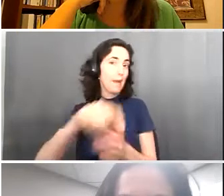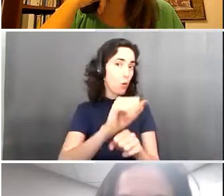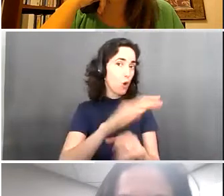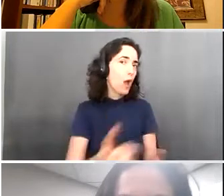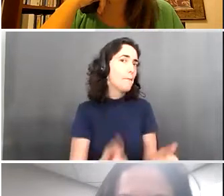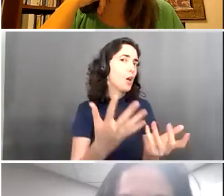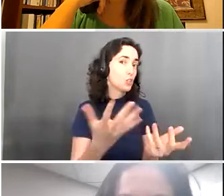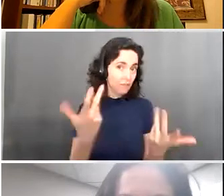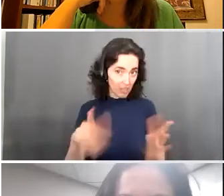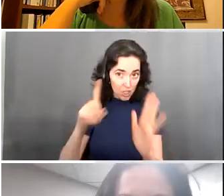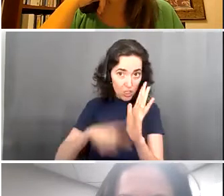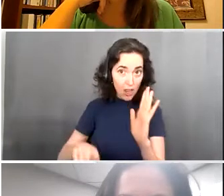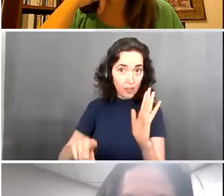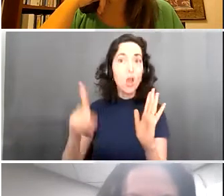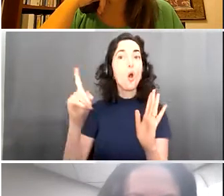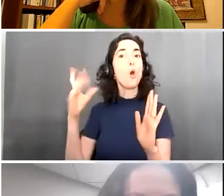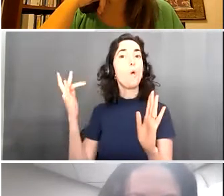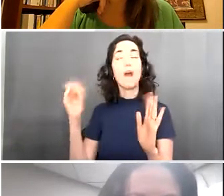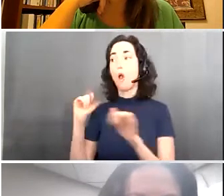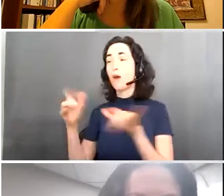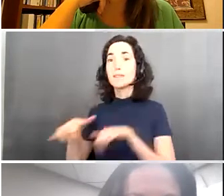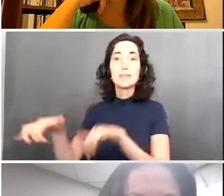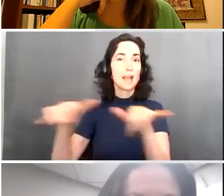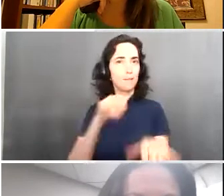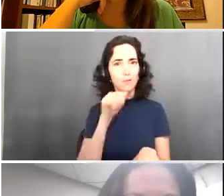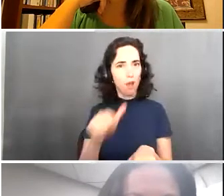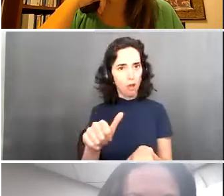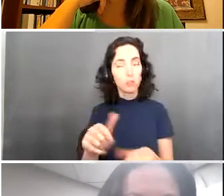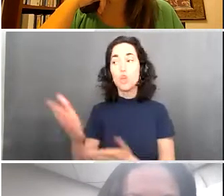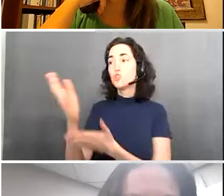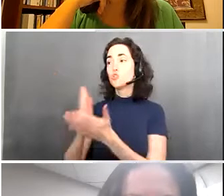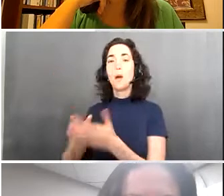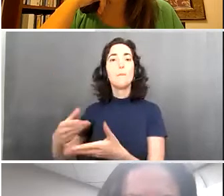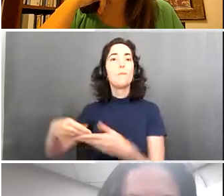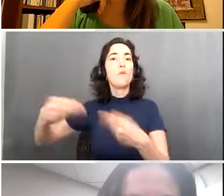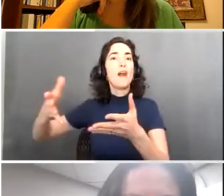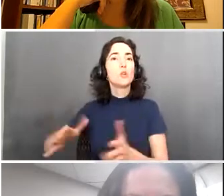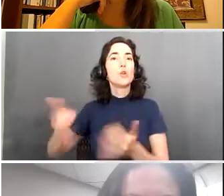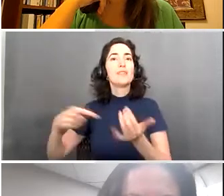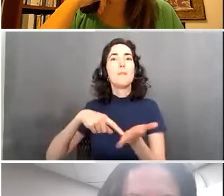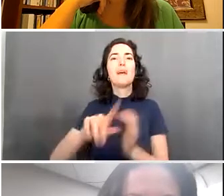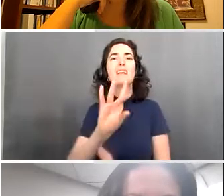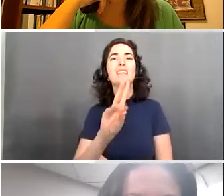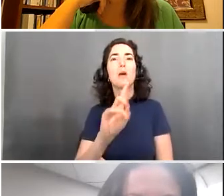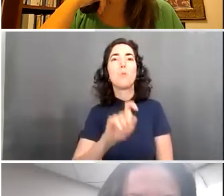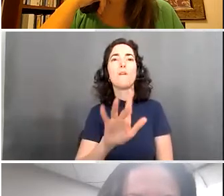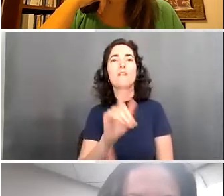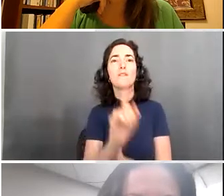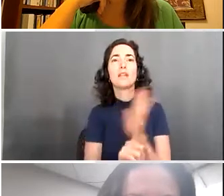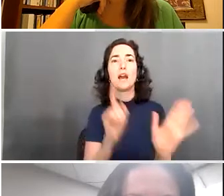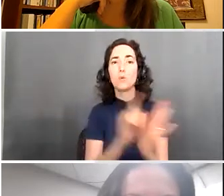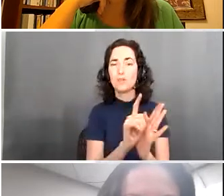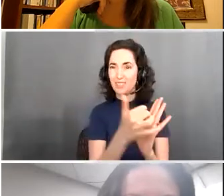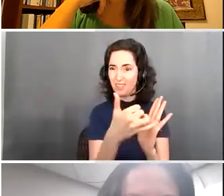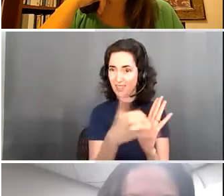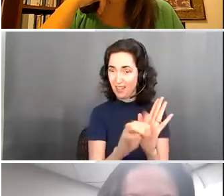across the board? Because they don't all do the same. We have some providers that still paying $7.25 an hour,